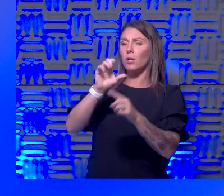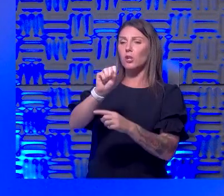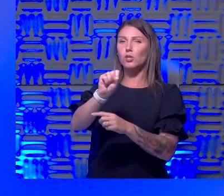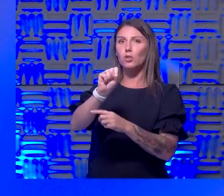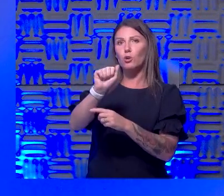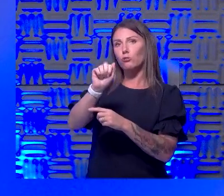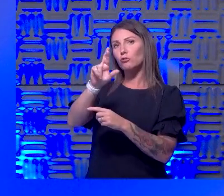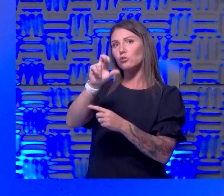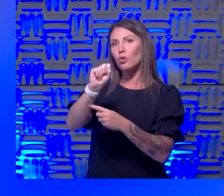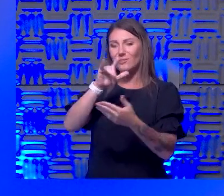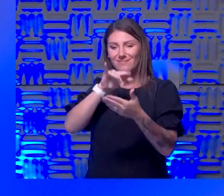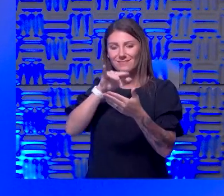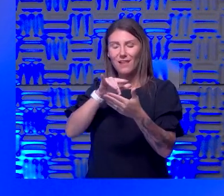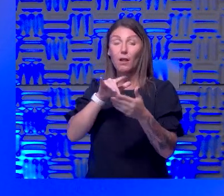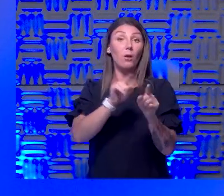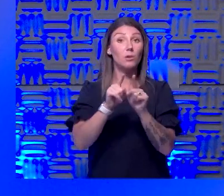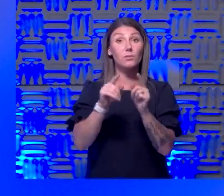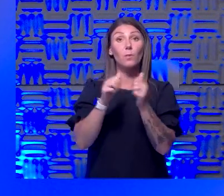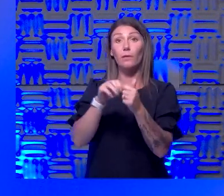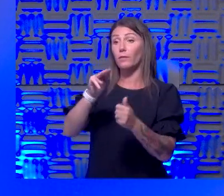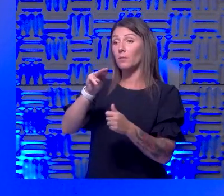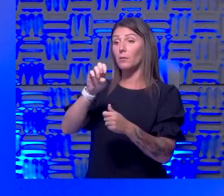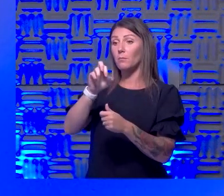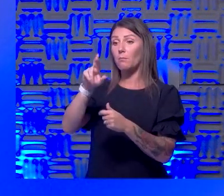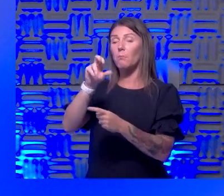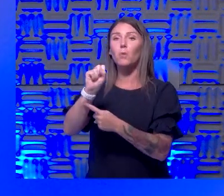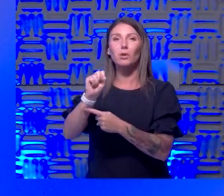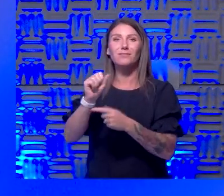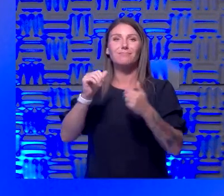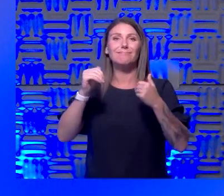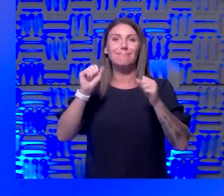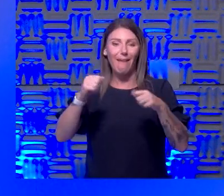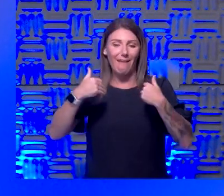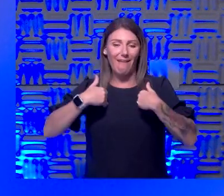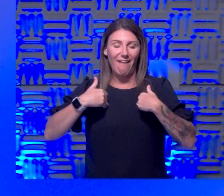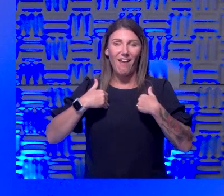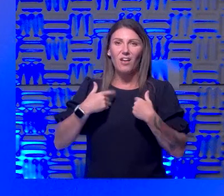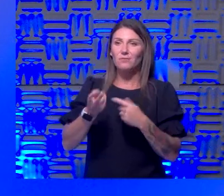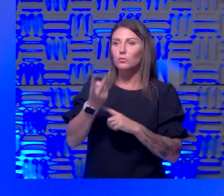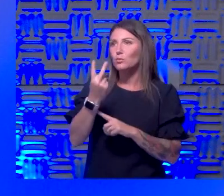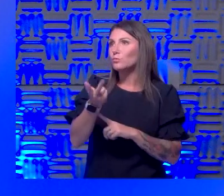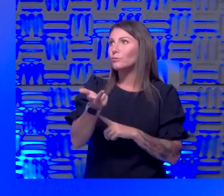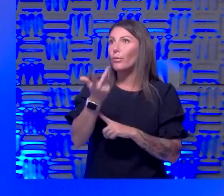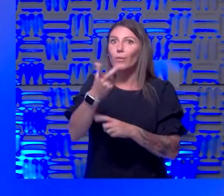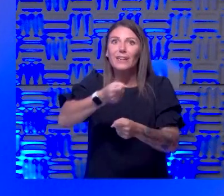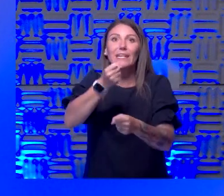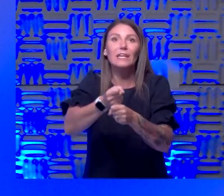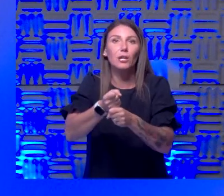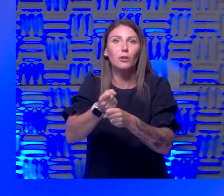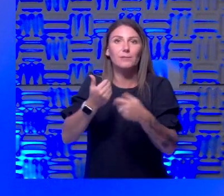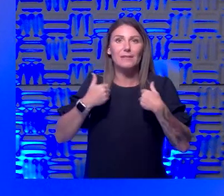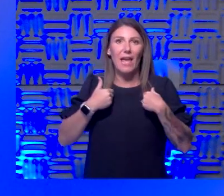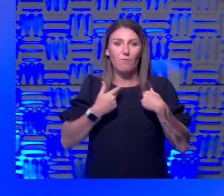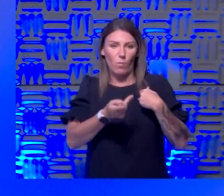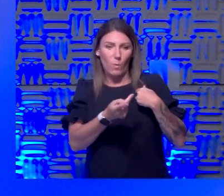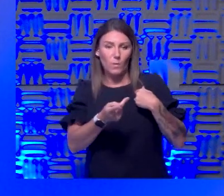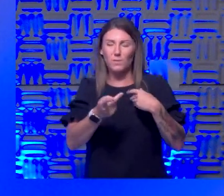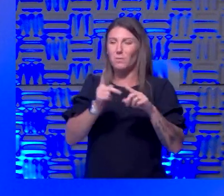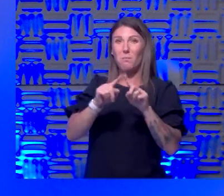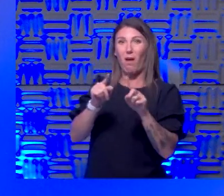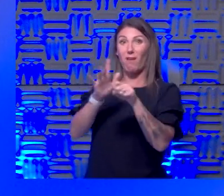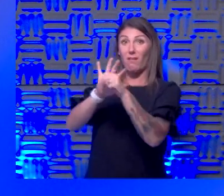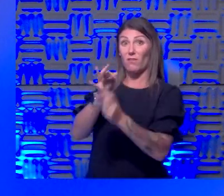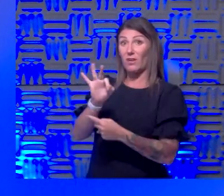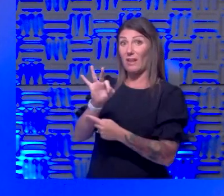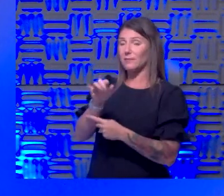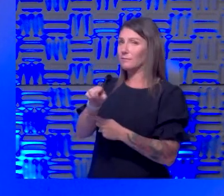they showed, even with MERS, you can have antibodies for 2 or 3 years. Obviously, we are not that far out in our infections yet with SARS-CoV-2. So